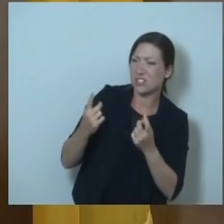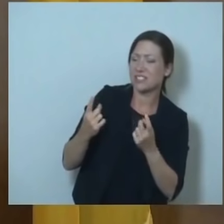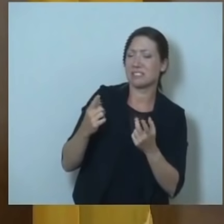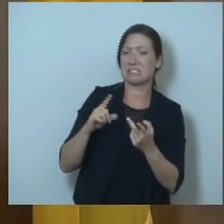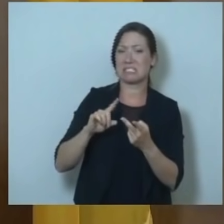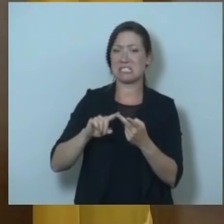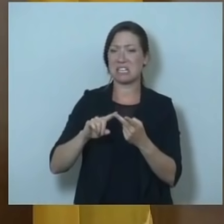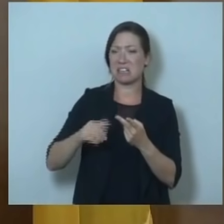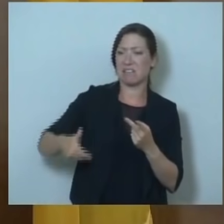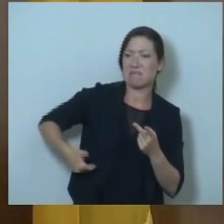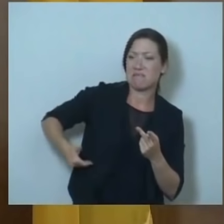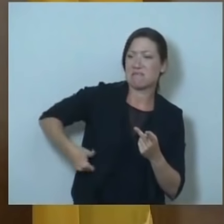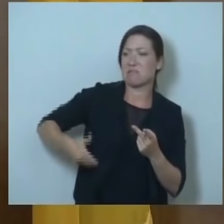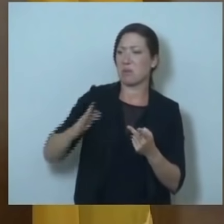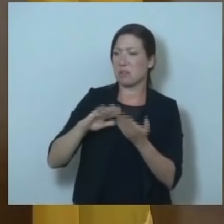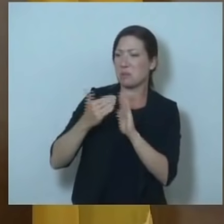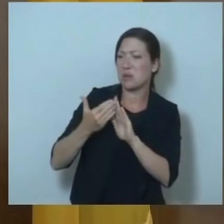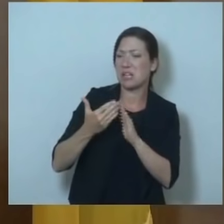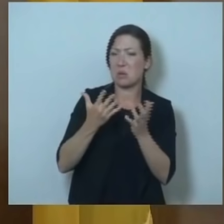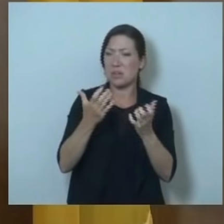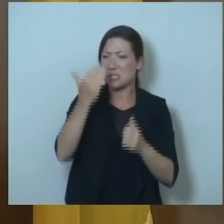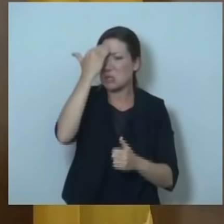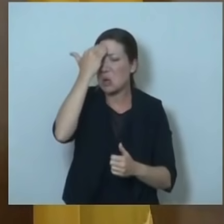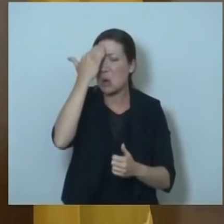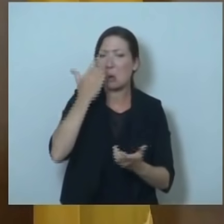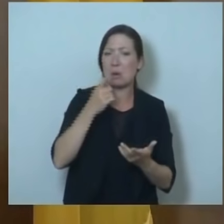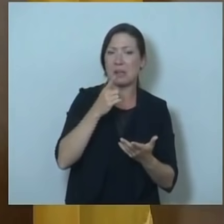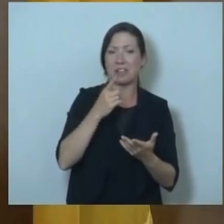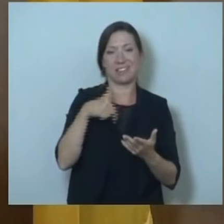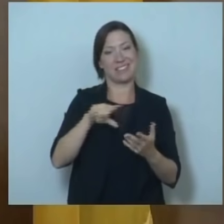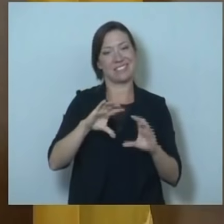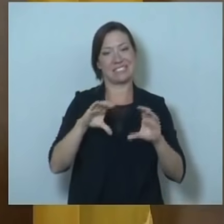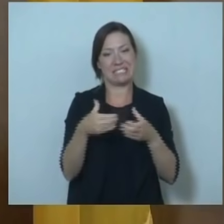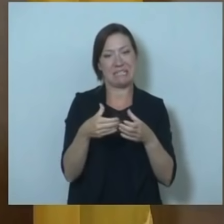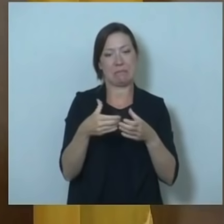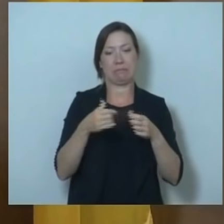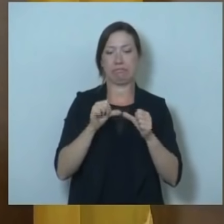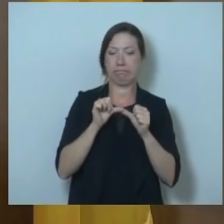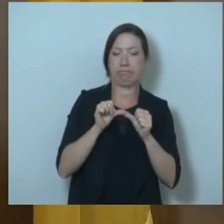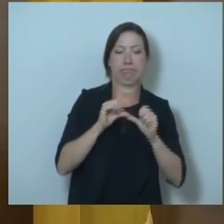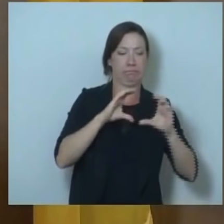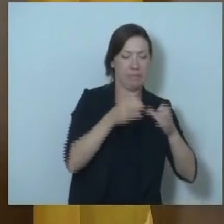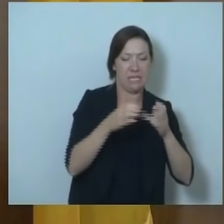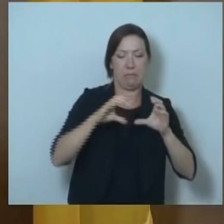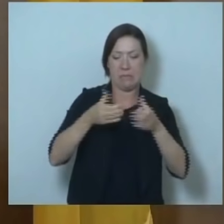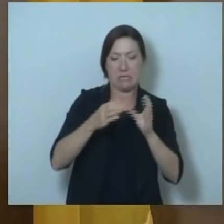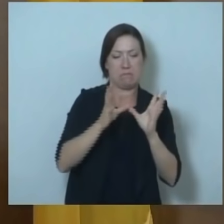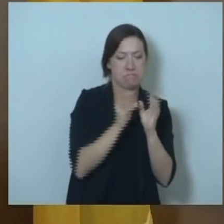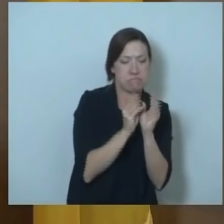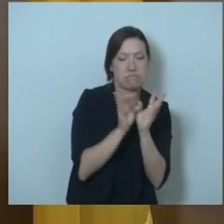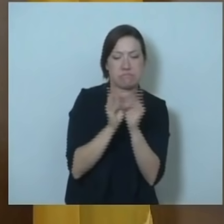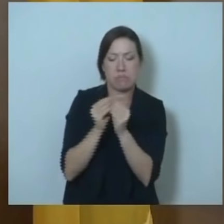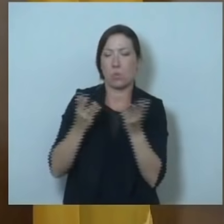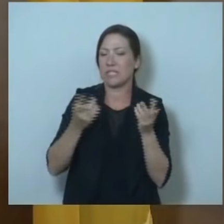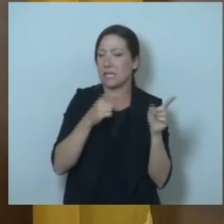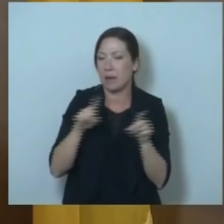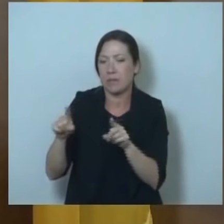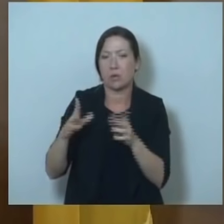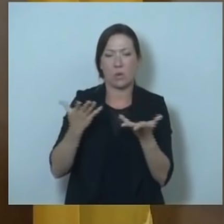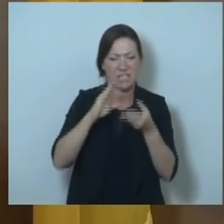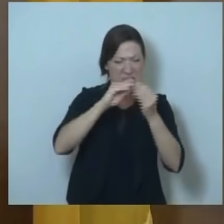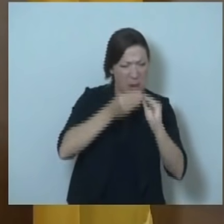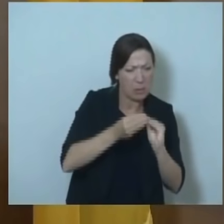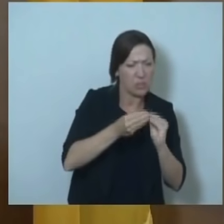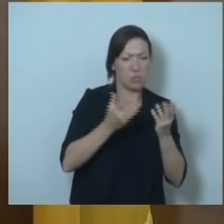team communicates and meets constantly about what's happening. What is the data? What do we know? What can we do differently?